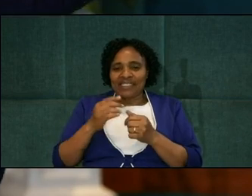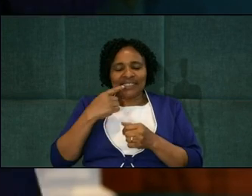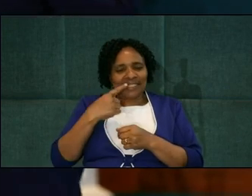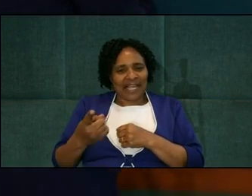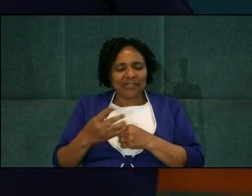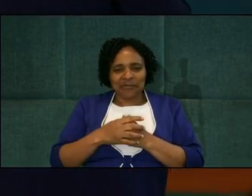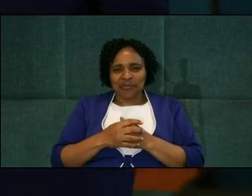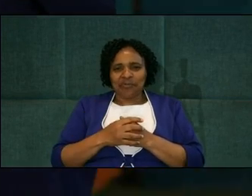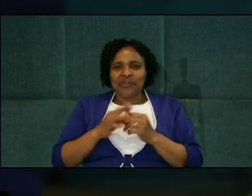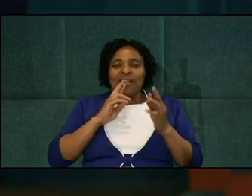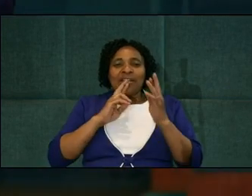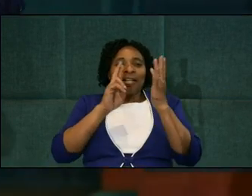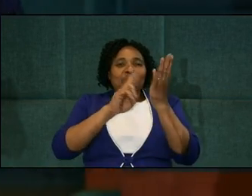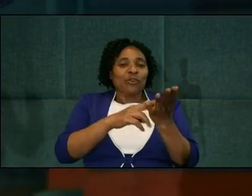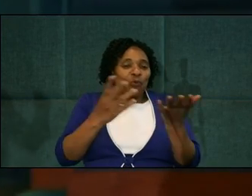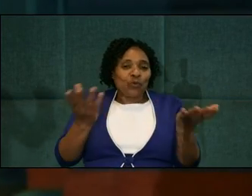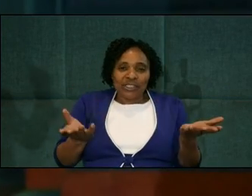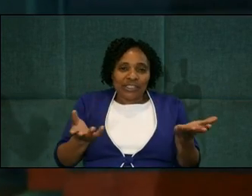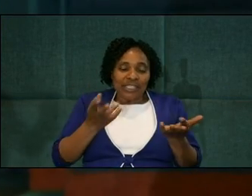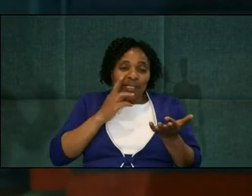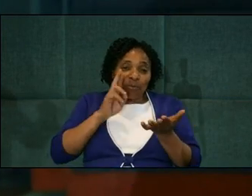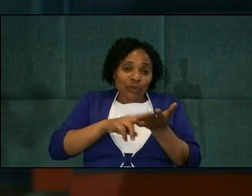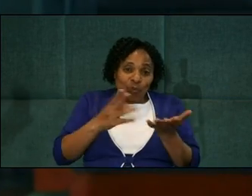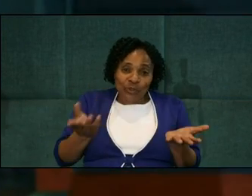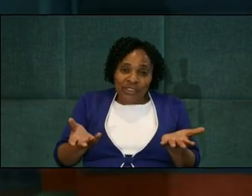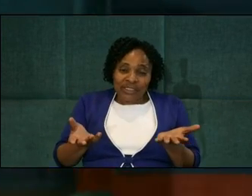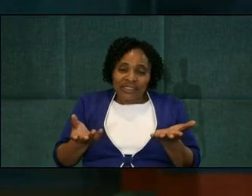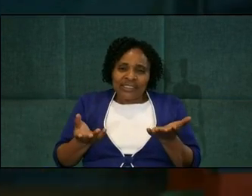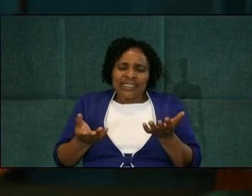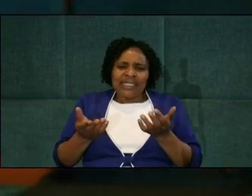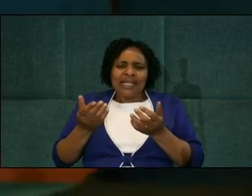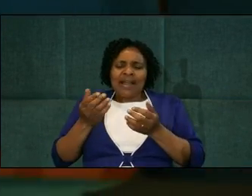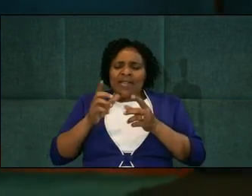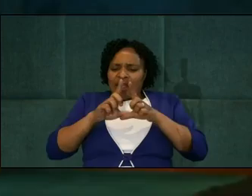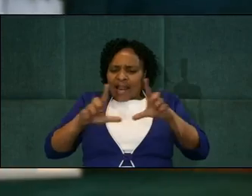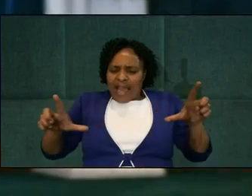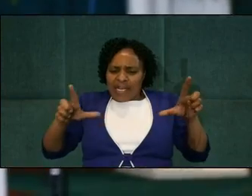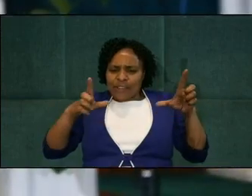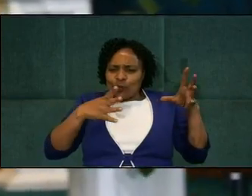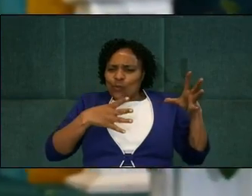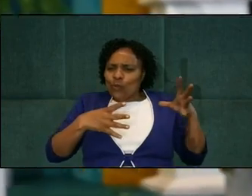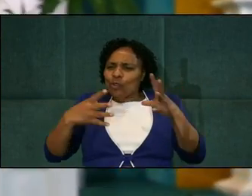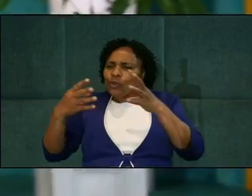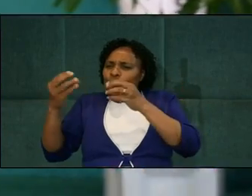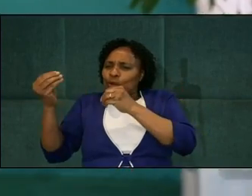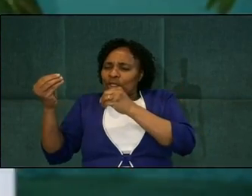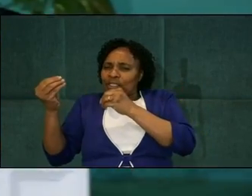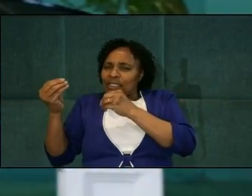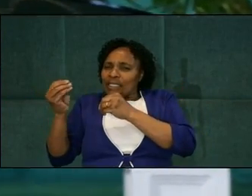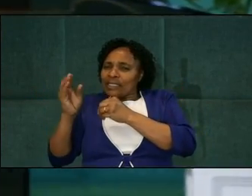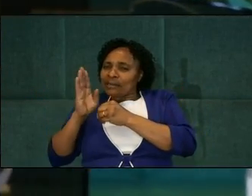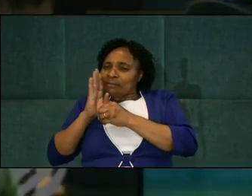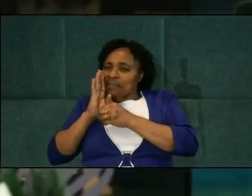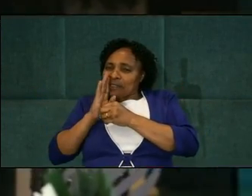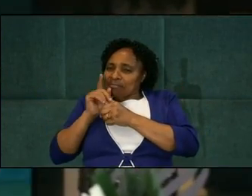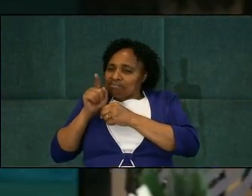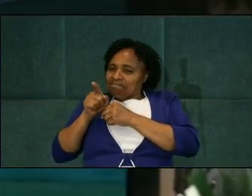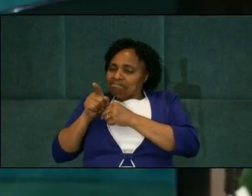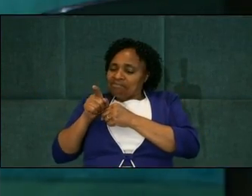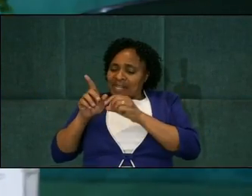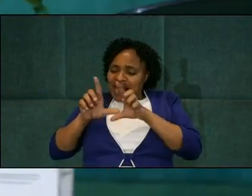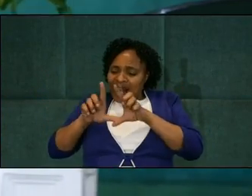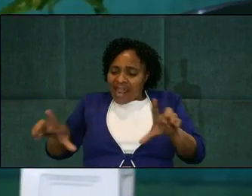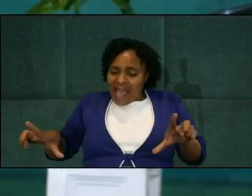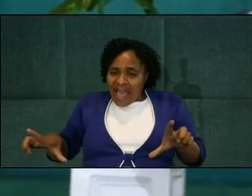Saying, here's what they report. They said, the land through which we have gone as spies, let me read, is a land